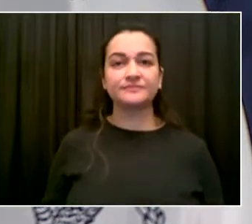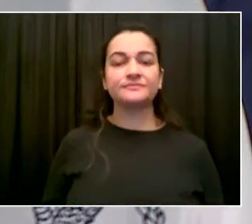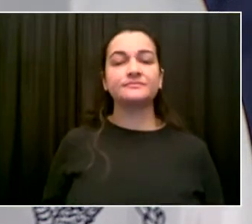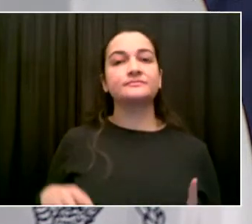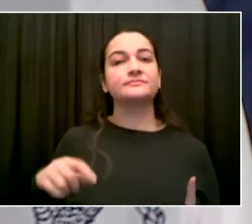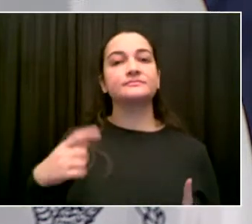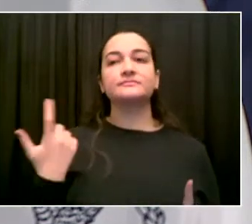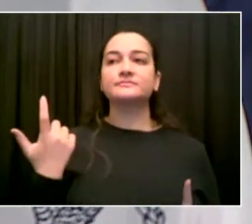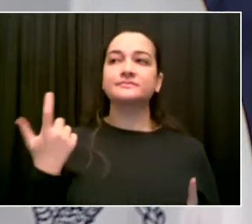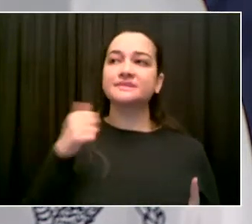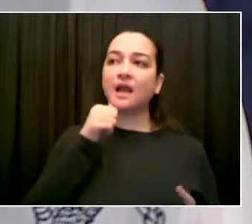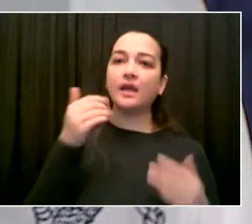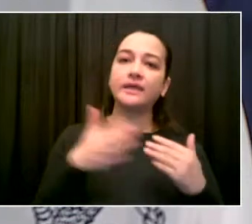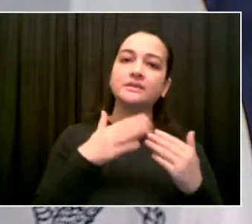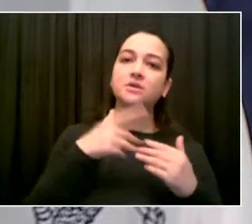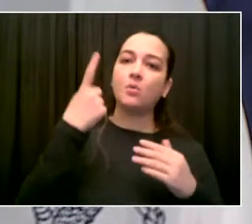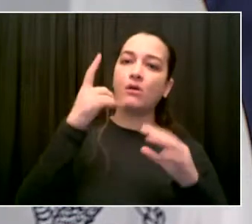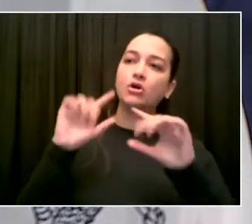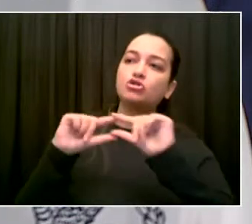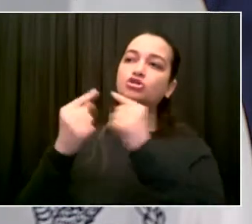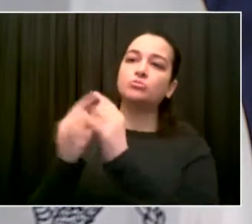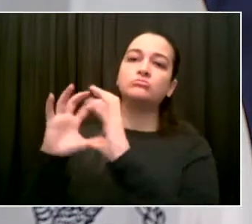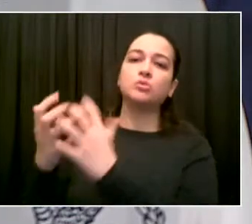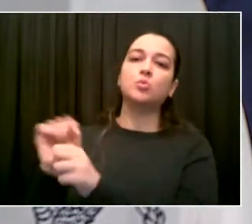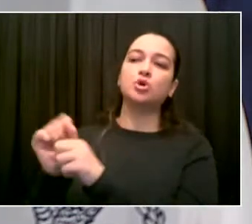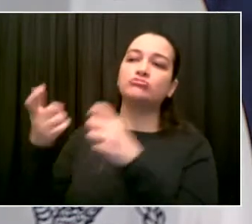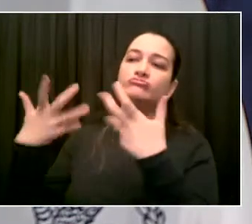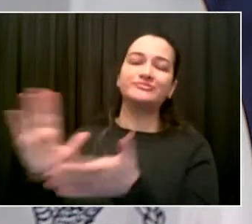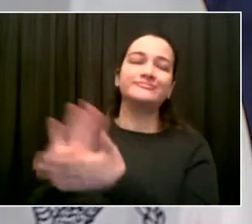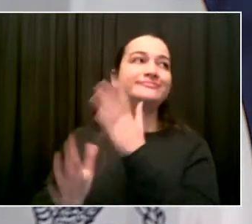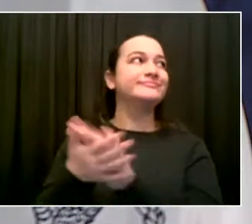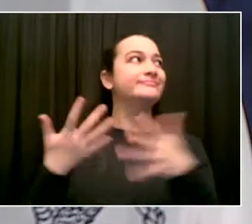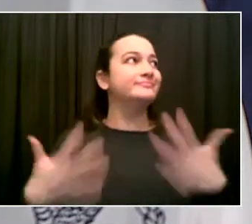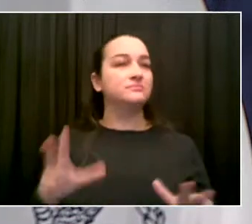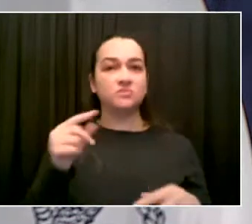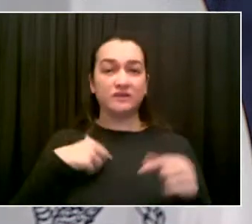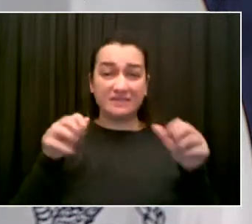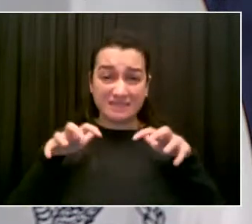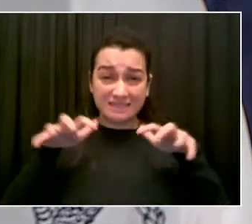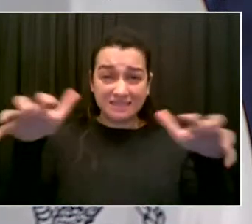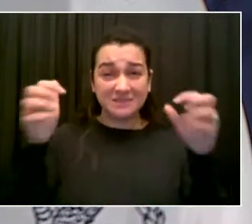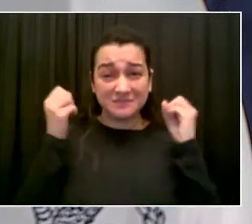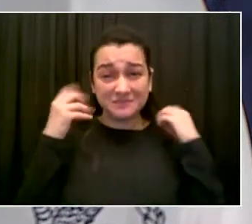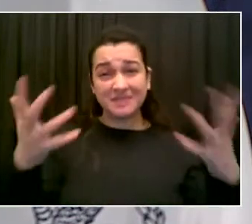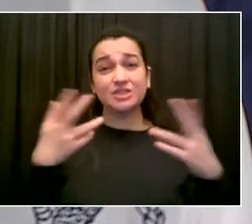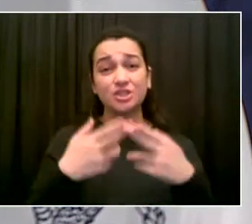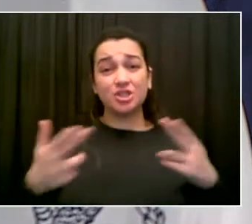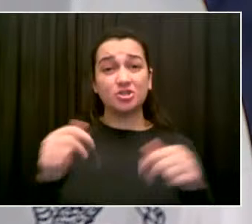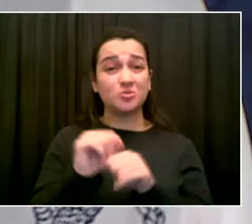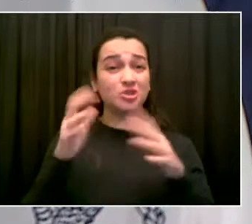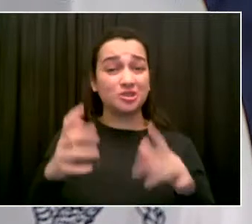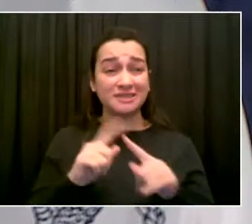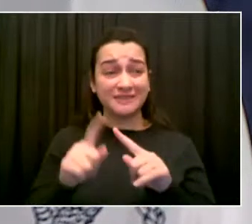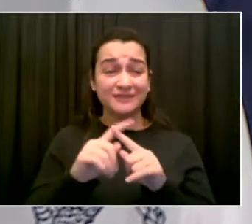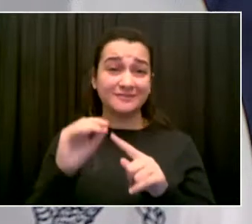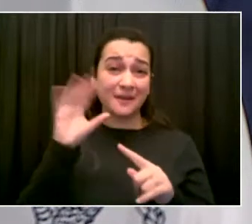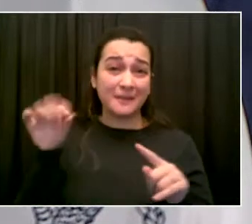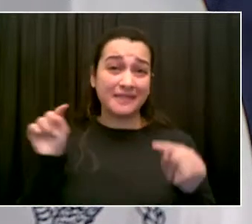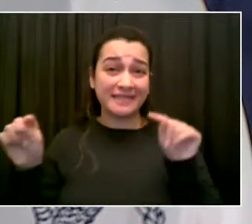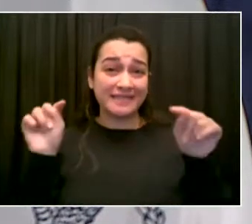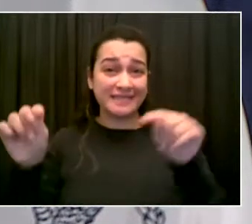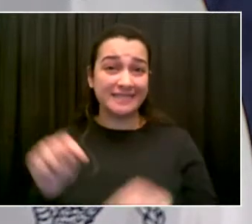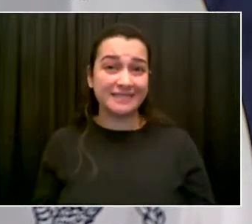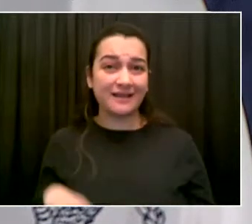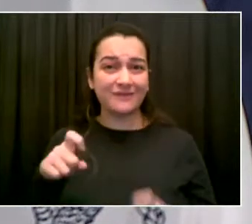of workers. We will look at this and discuss this as part of our upcoming budget process. We have time for two